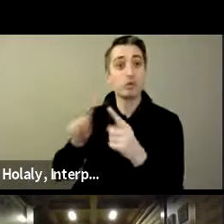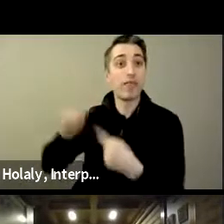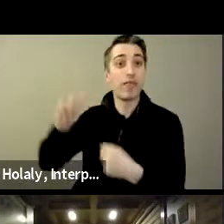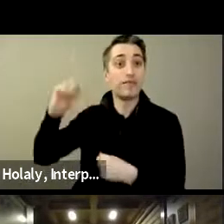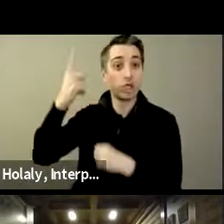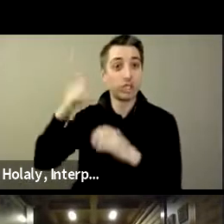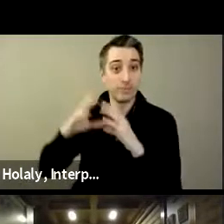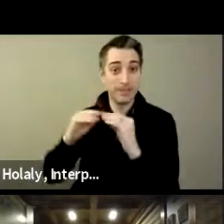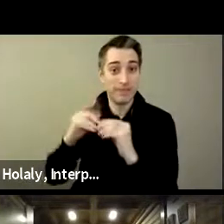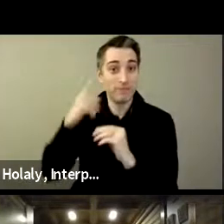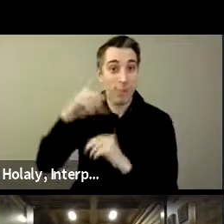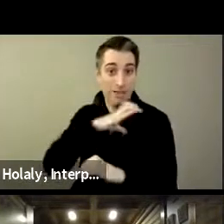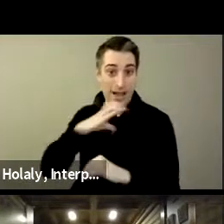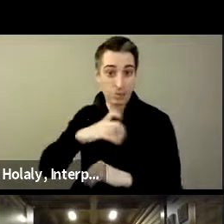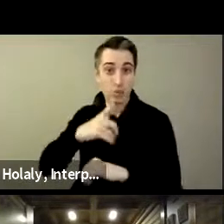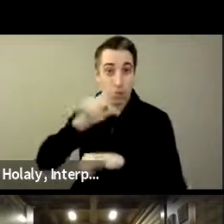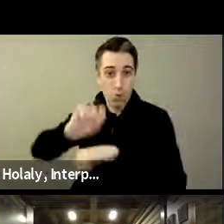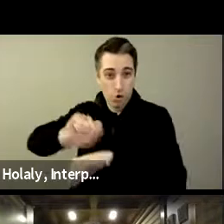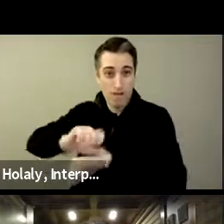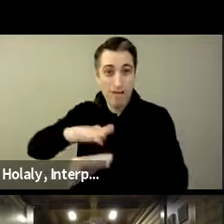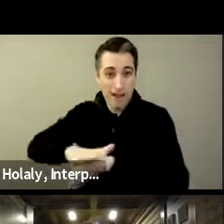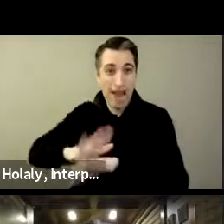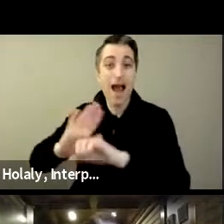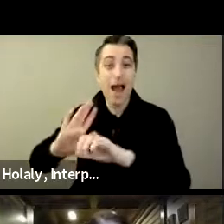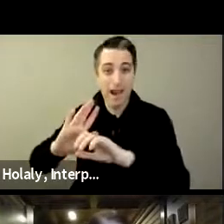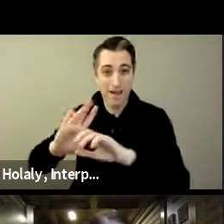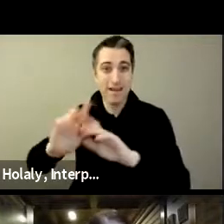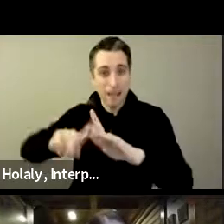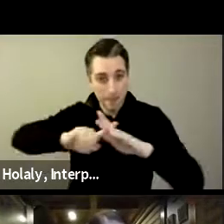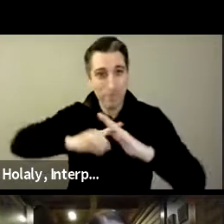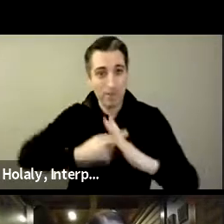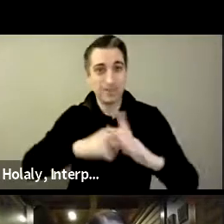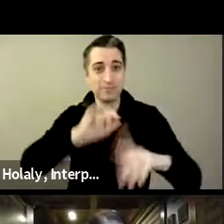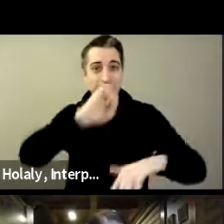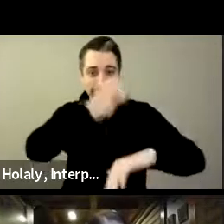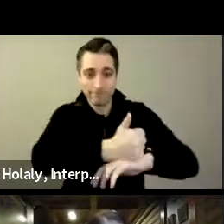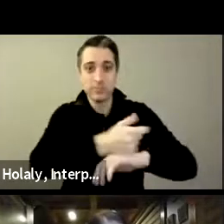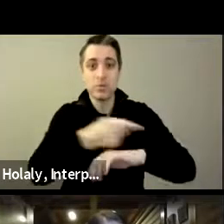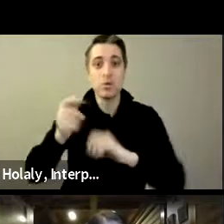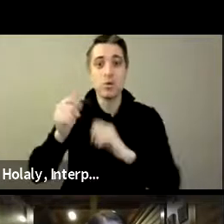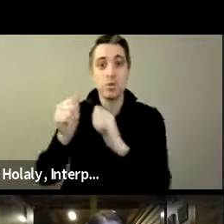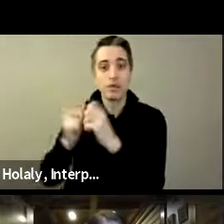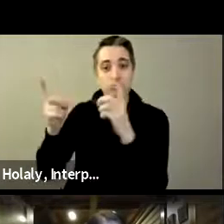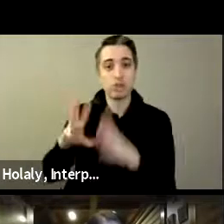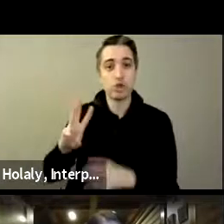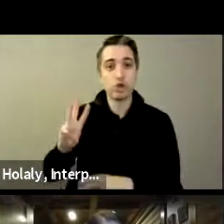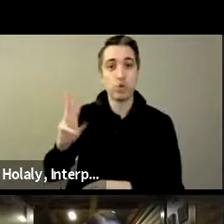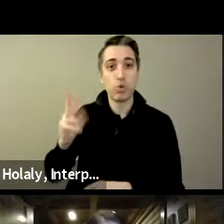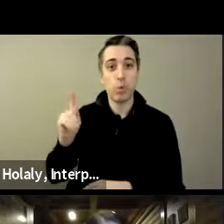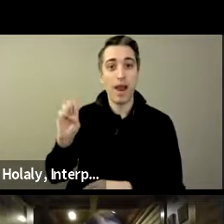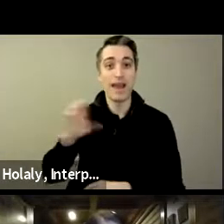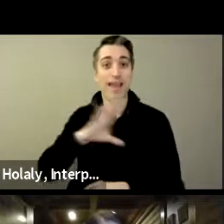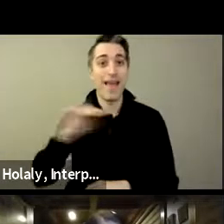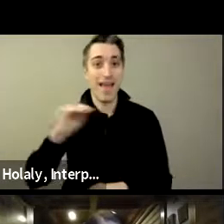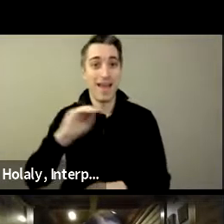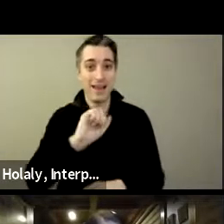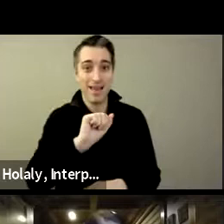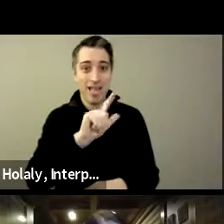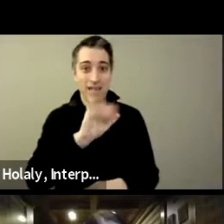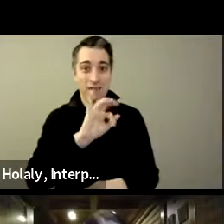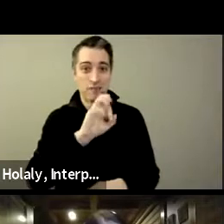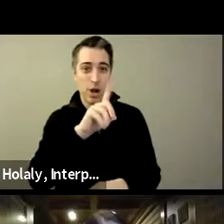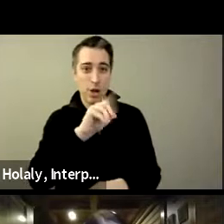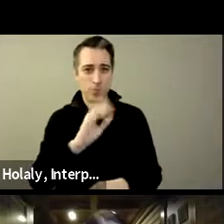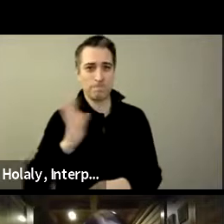the council that's going to be working on implementing the recommendations with Director White and Alfredo in December. And it was just a great